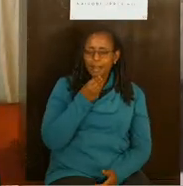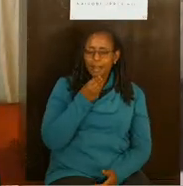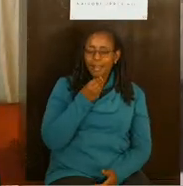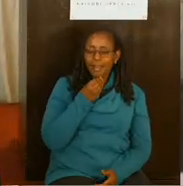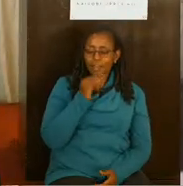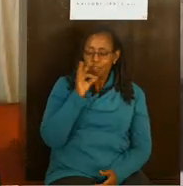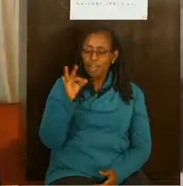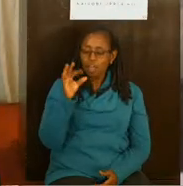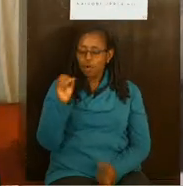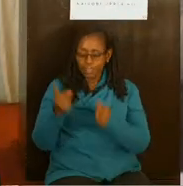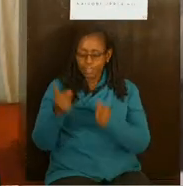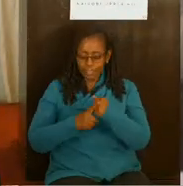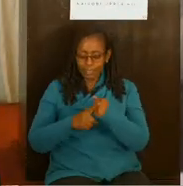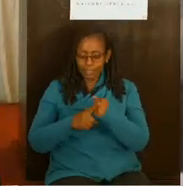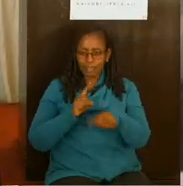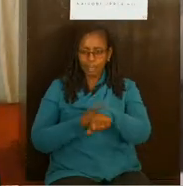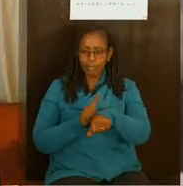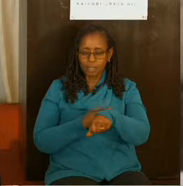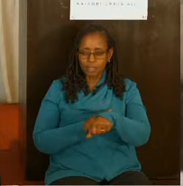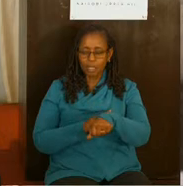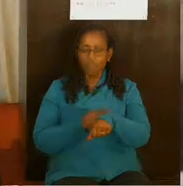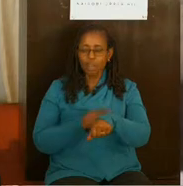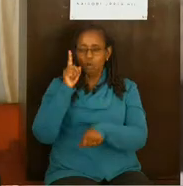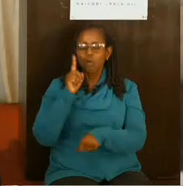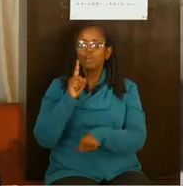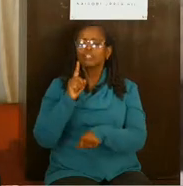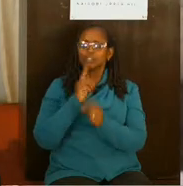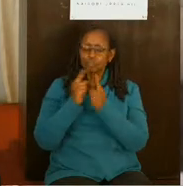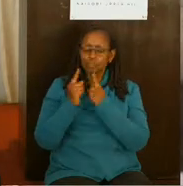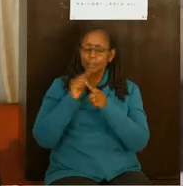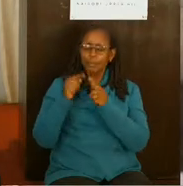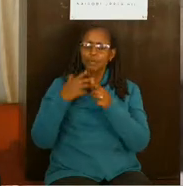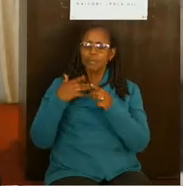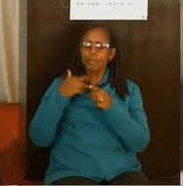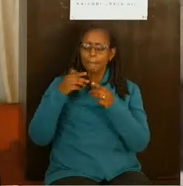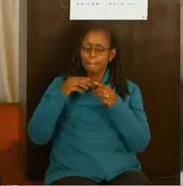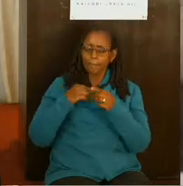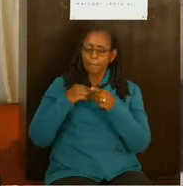306 times God speaks Humanity